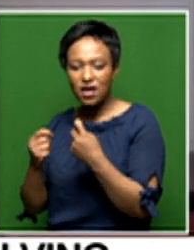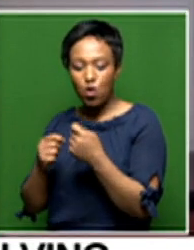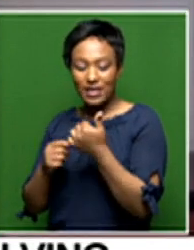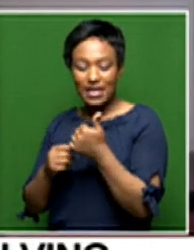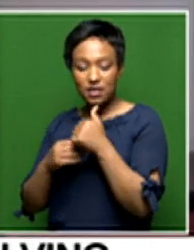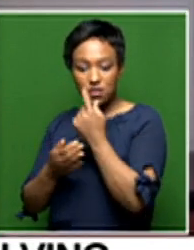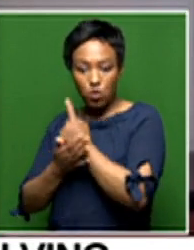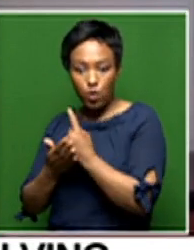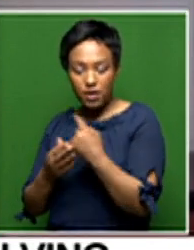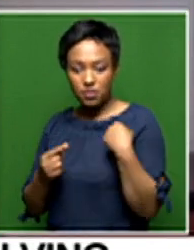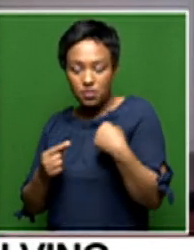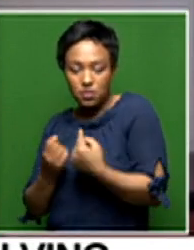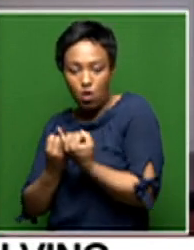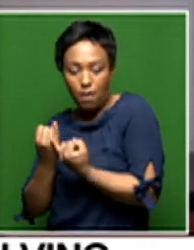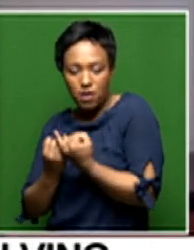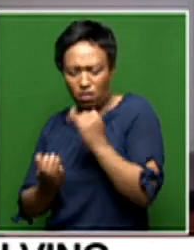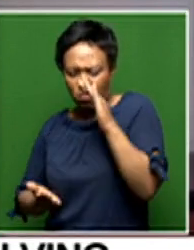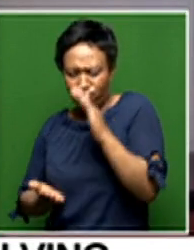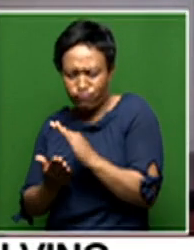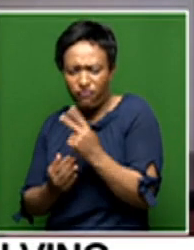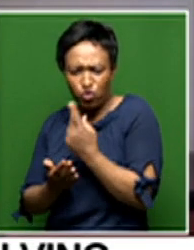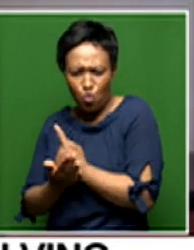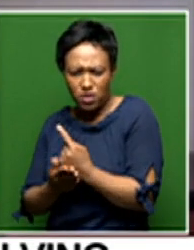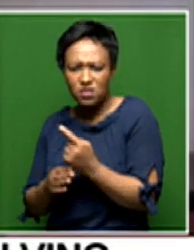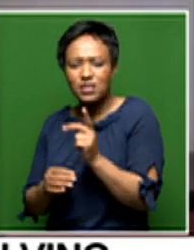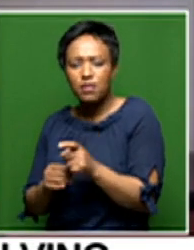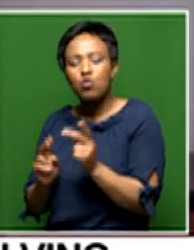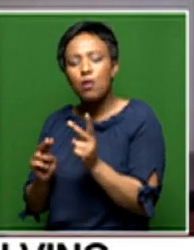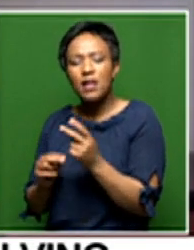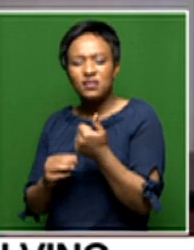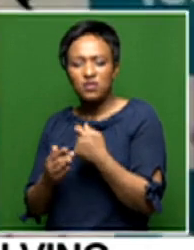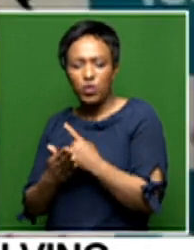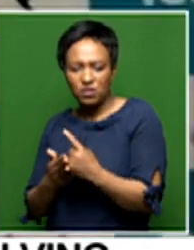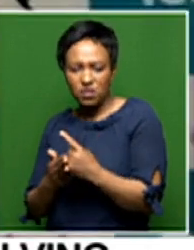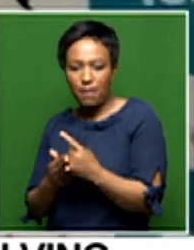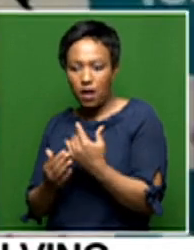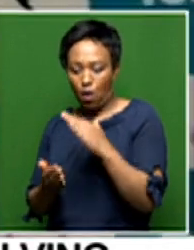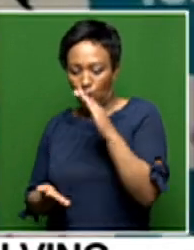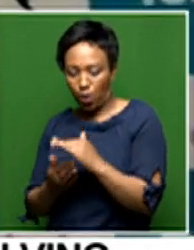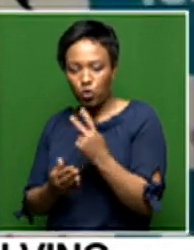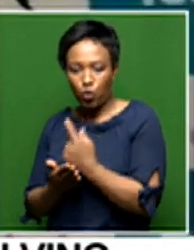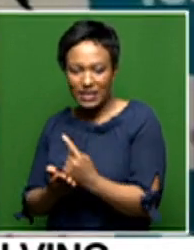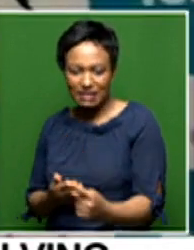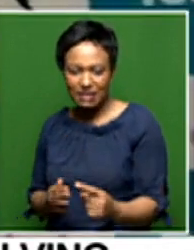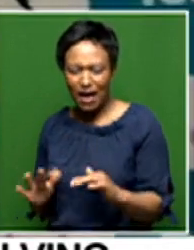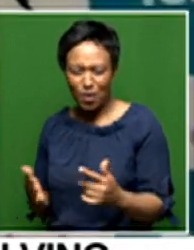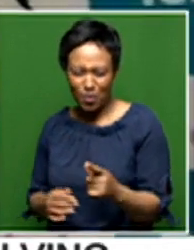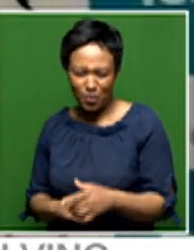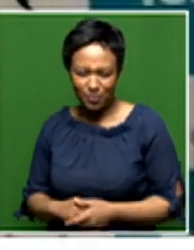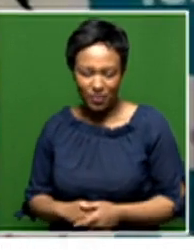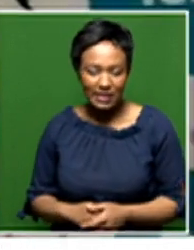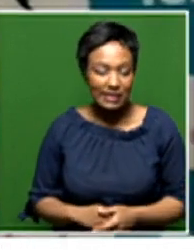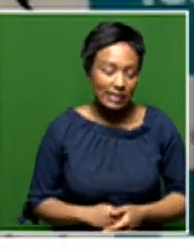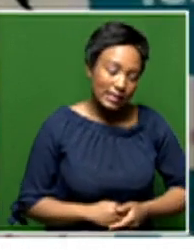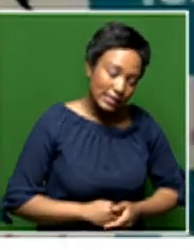six-week competition is now being condensed into just 2 weeks? You know, we have to be hopeful and pray hard.